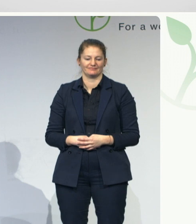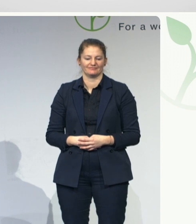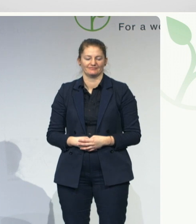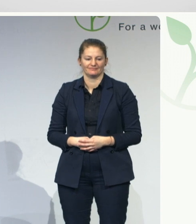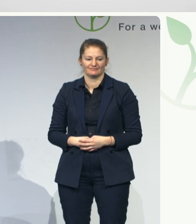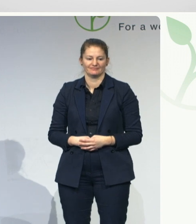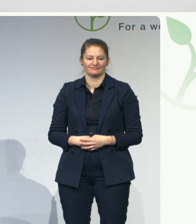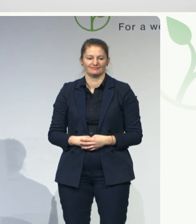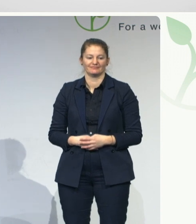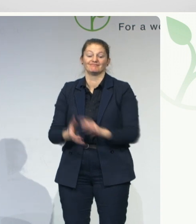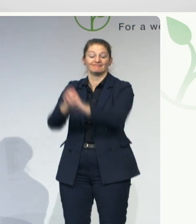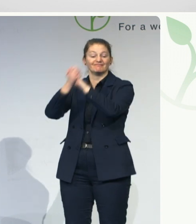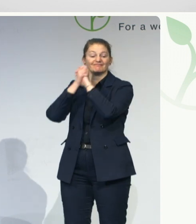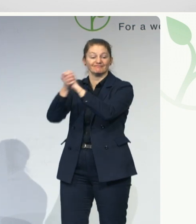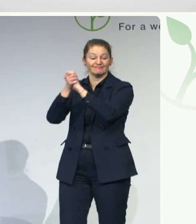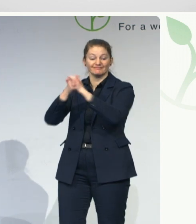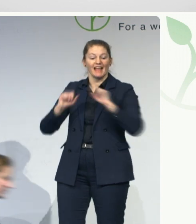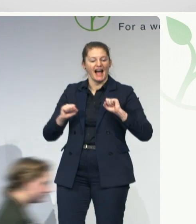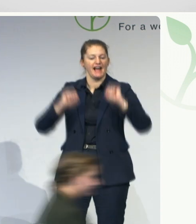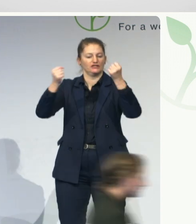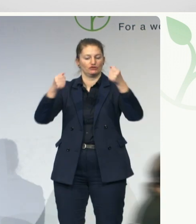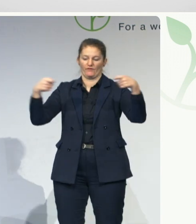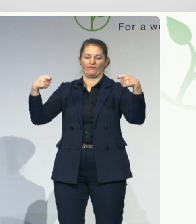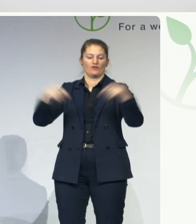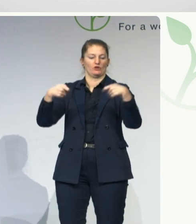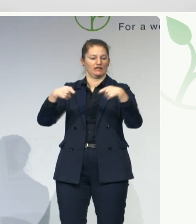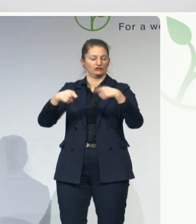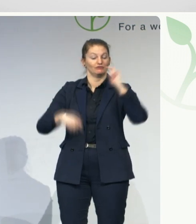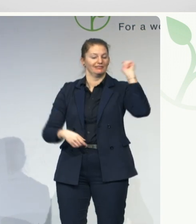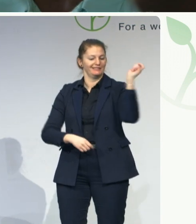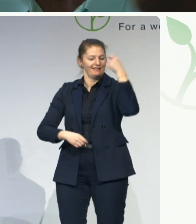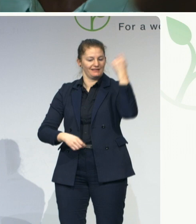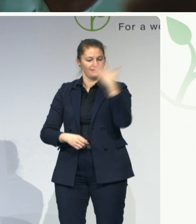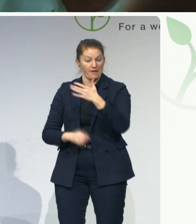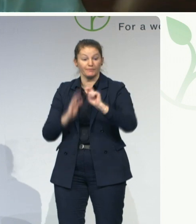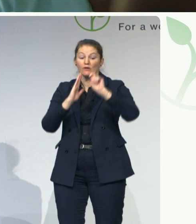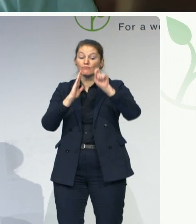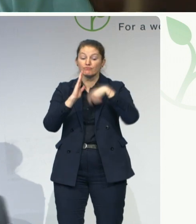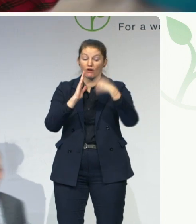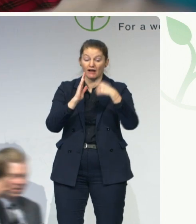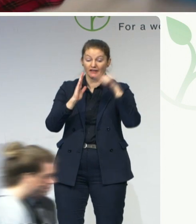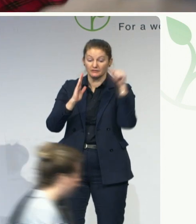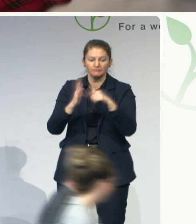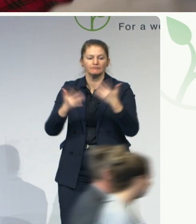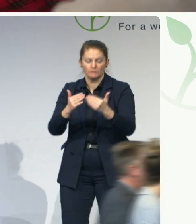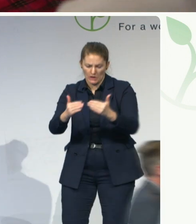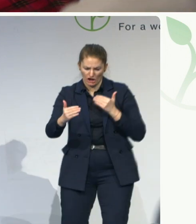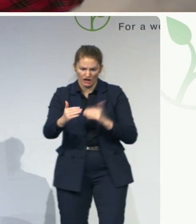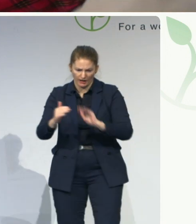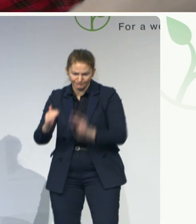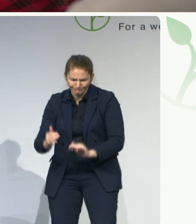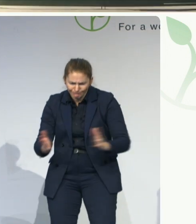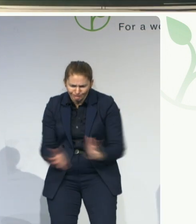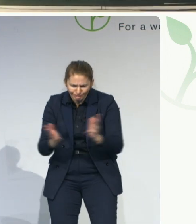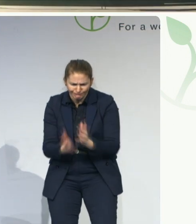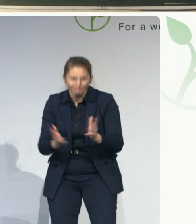Congratulations to the Action Foundation from Kenya. Their project promotes early childhood care and education for children aged 4